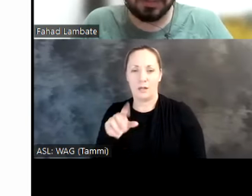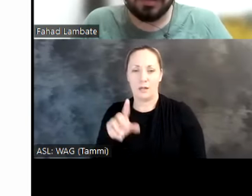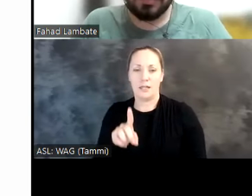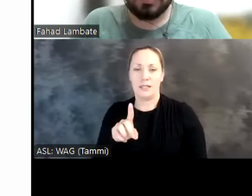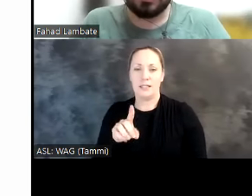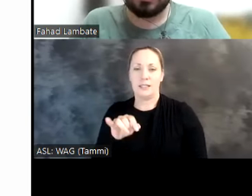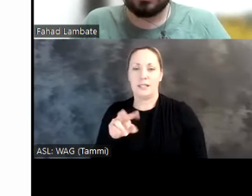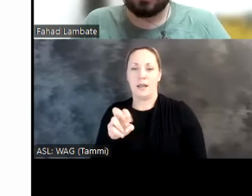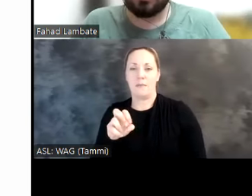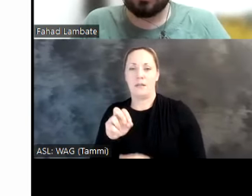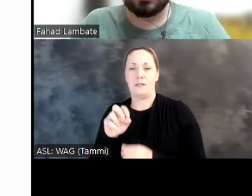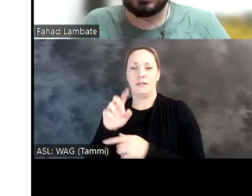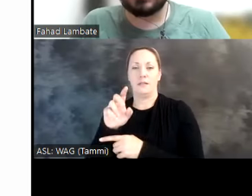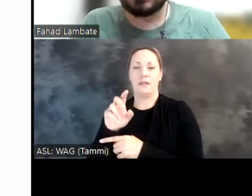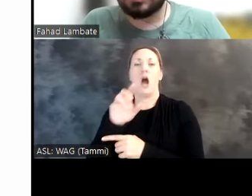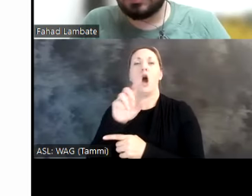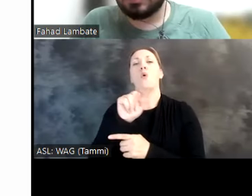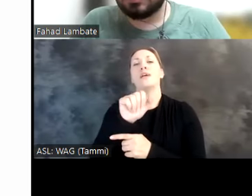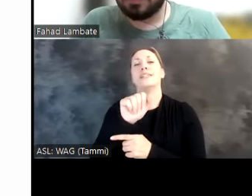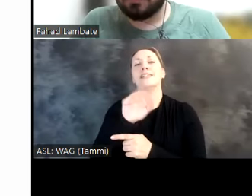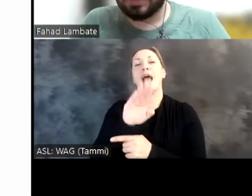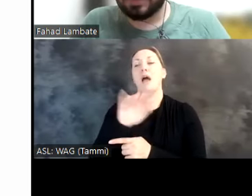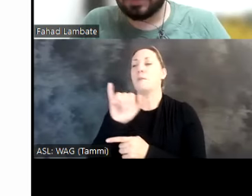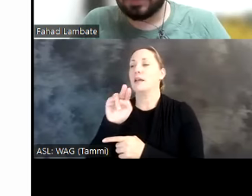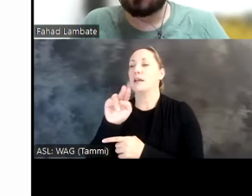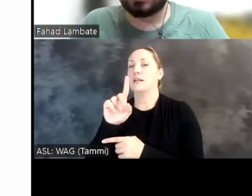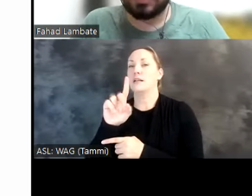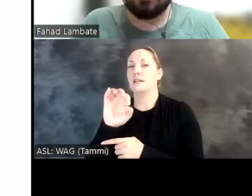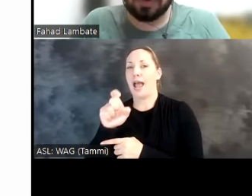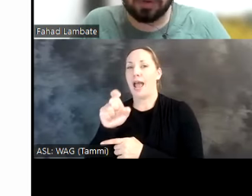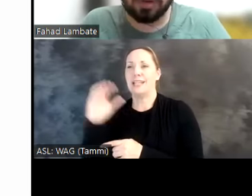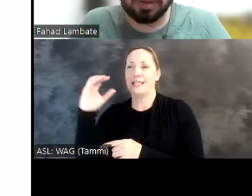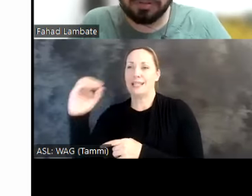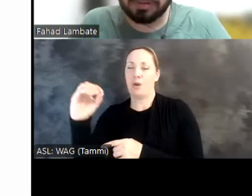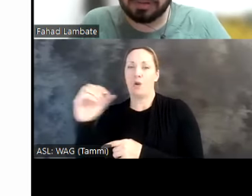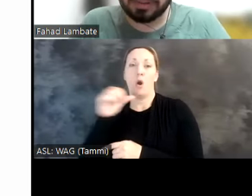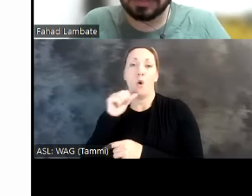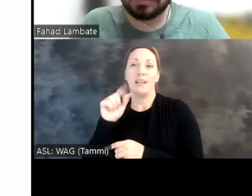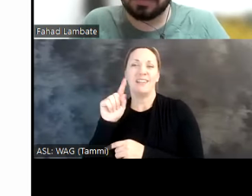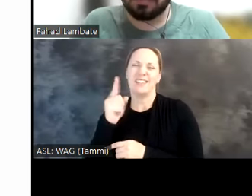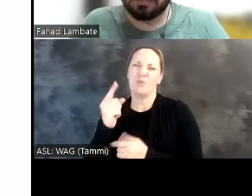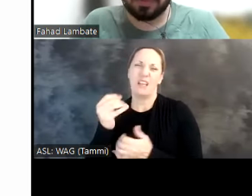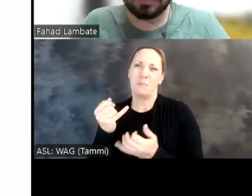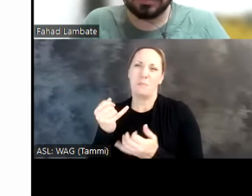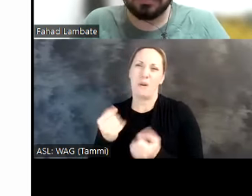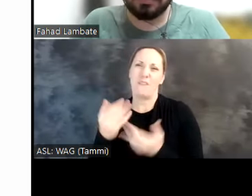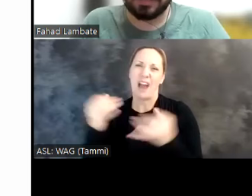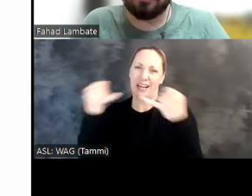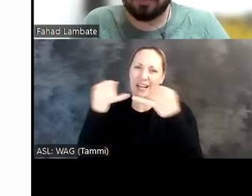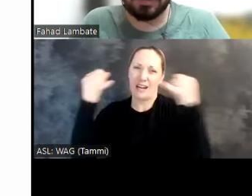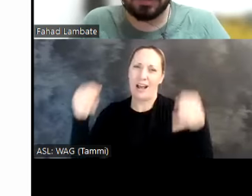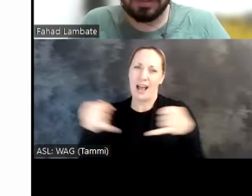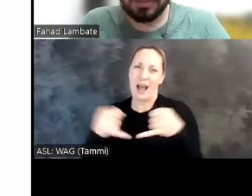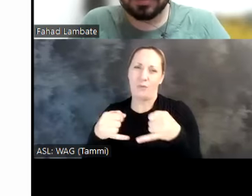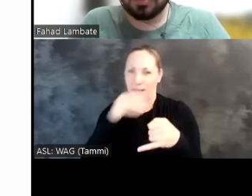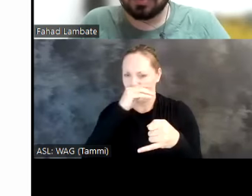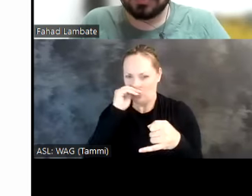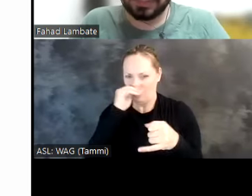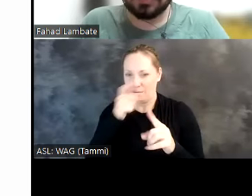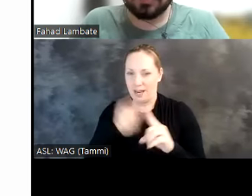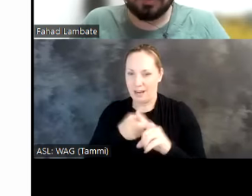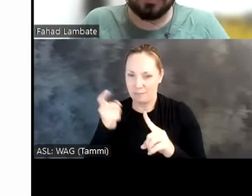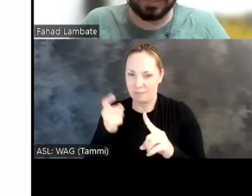focusable. It will not necessarily provide an outline for your custom components by default.